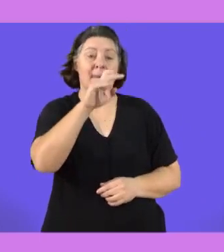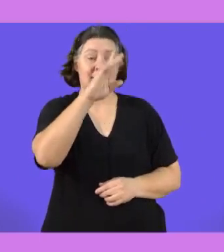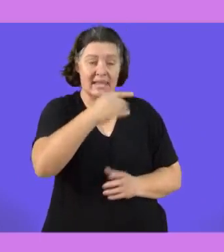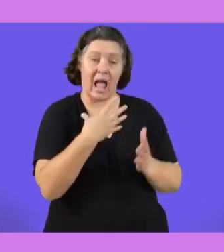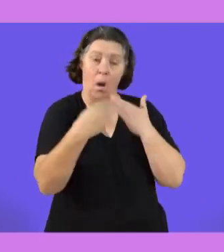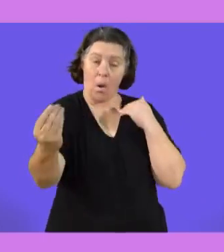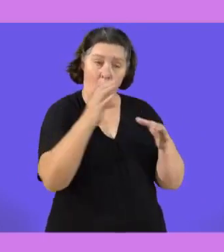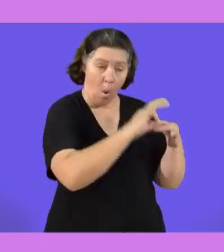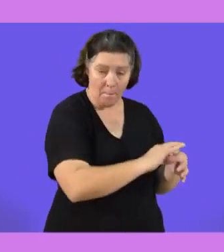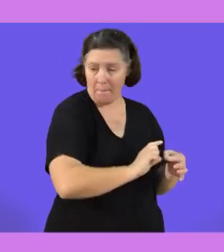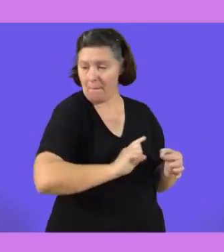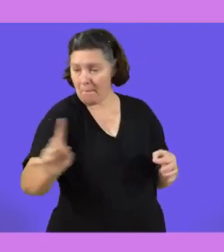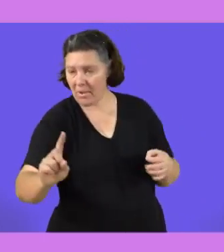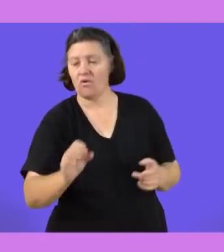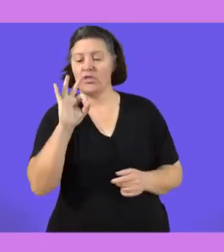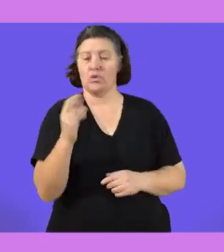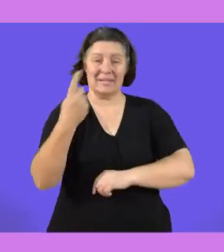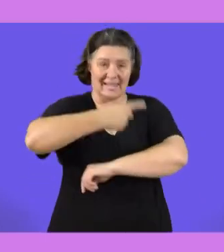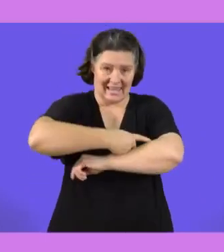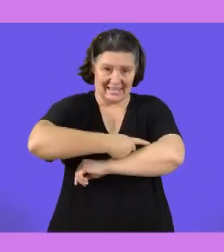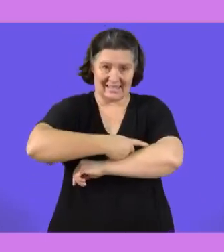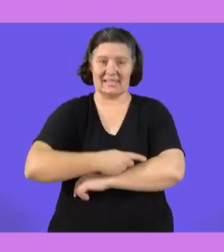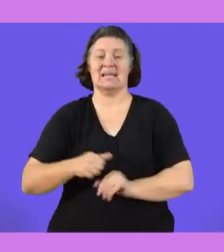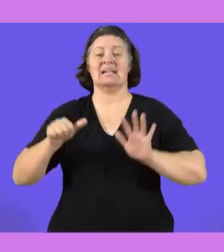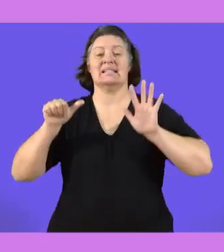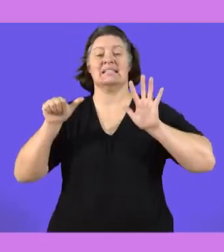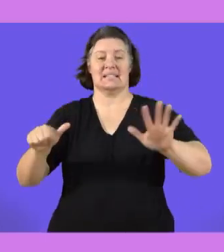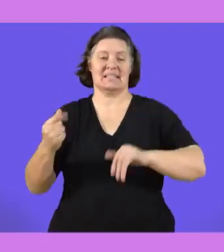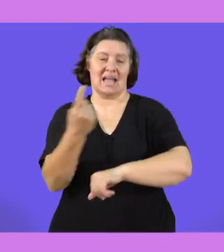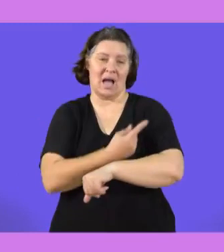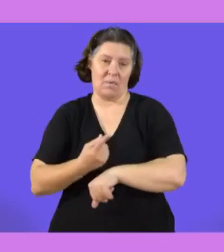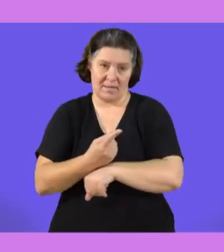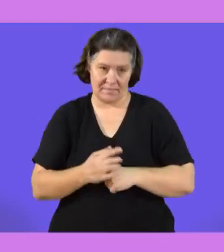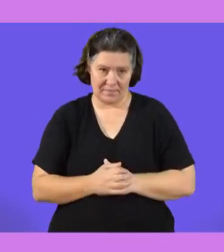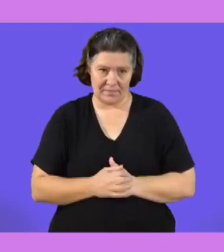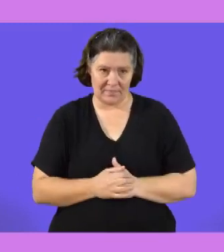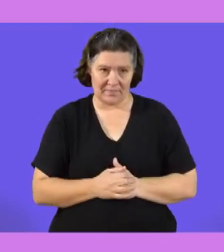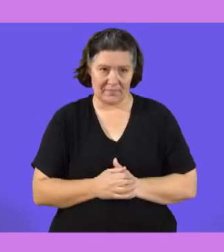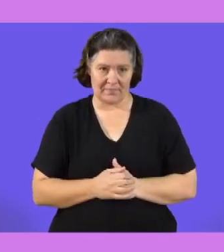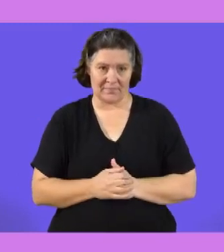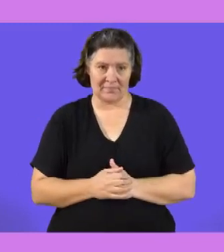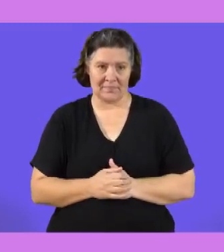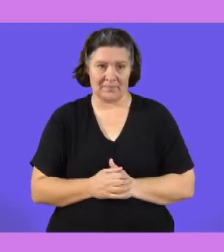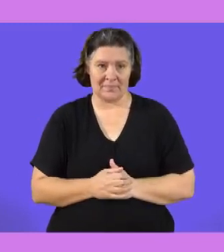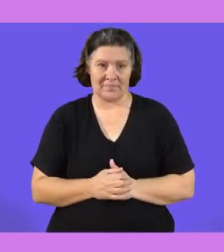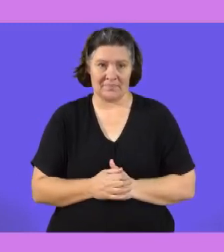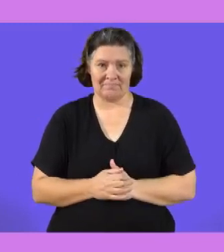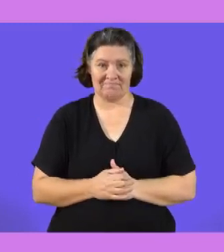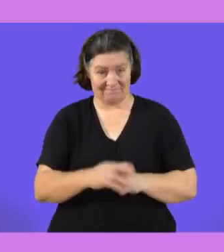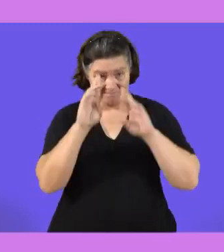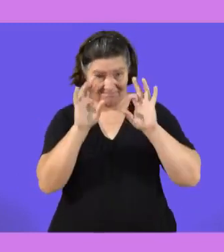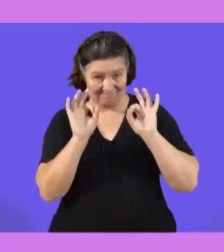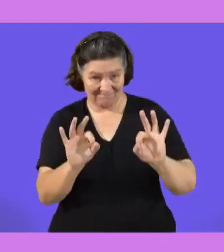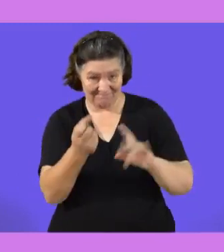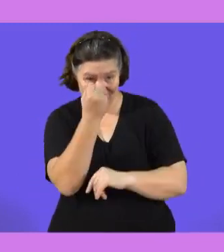was away from home for 3 days and 6 hours. I